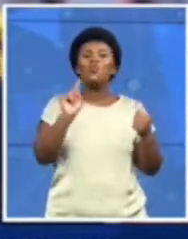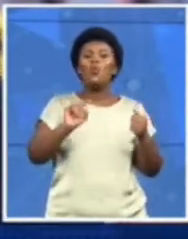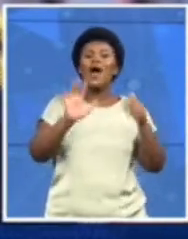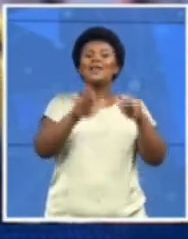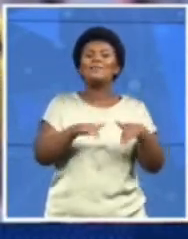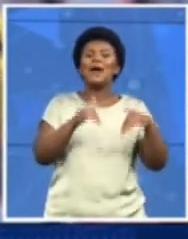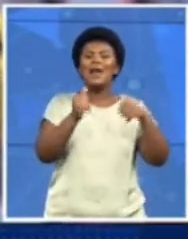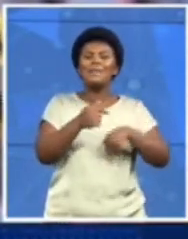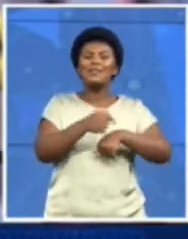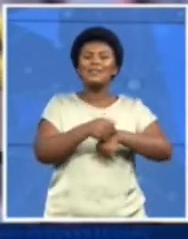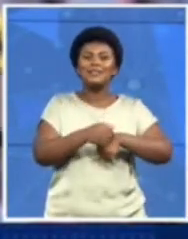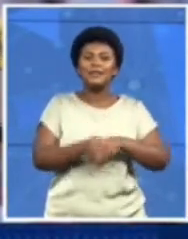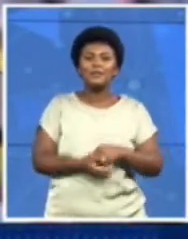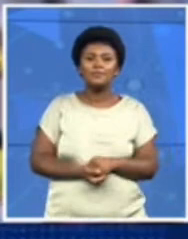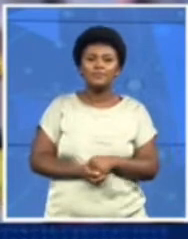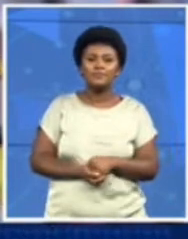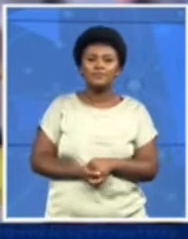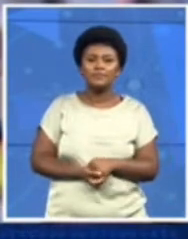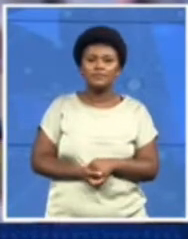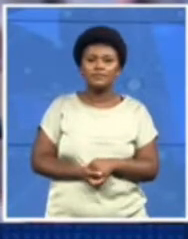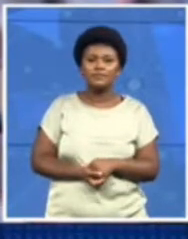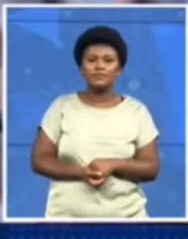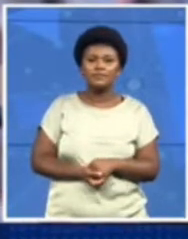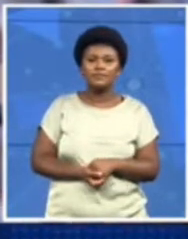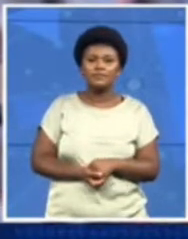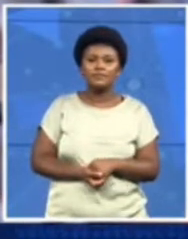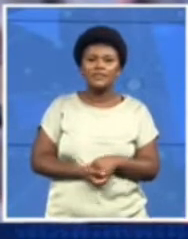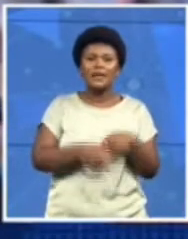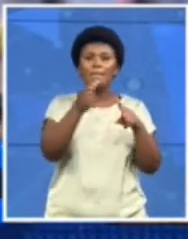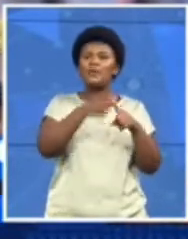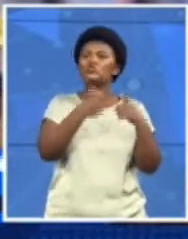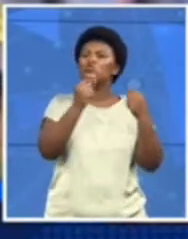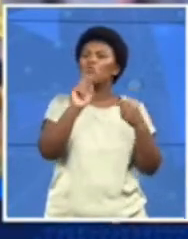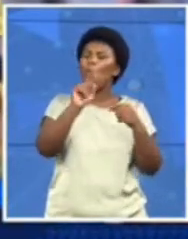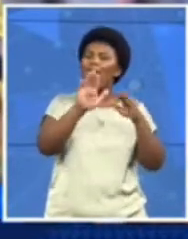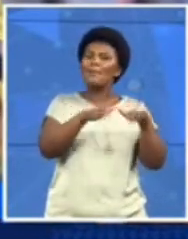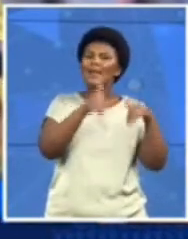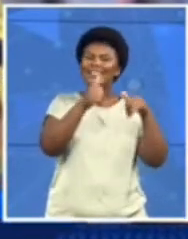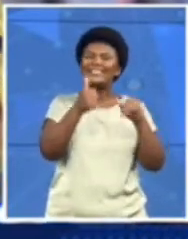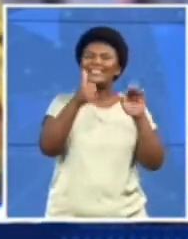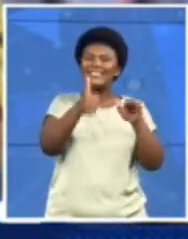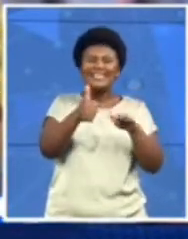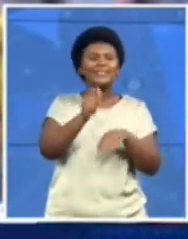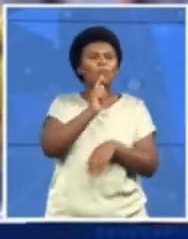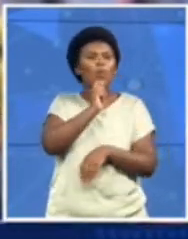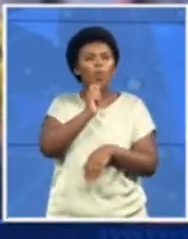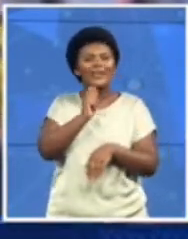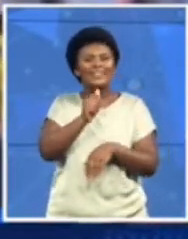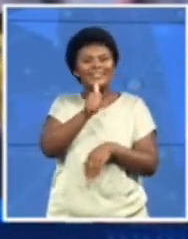Just the last one. What was he doing in the precincts of Parliament at 6 a.m. in the morning? Not to start with,